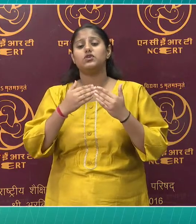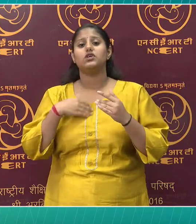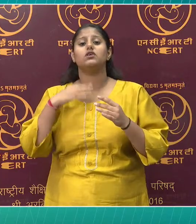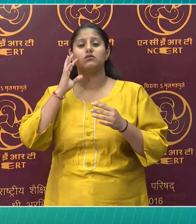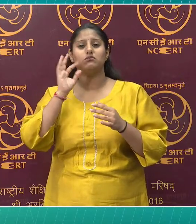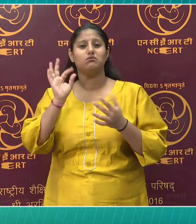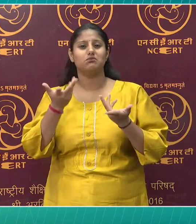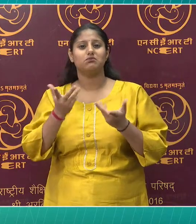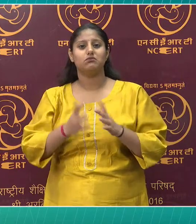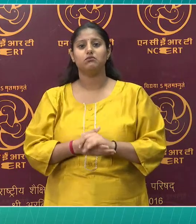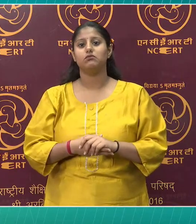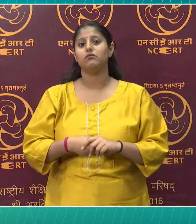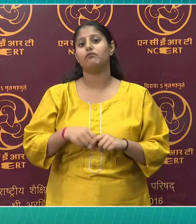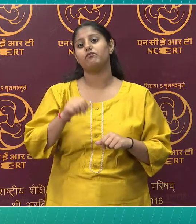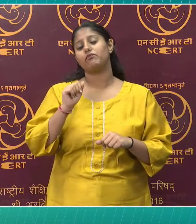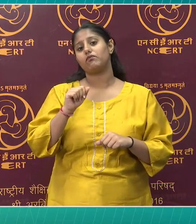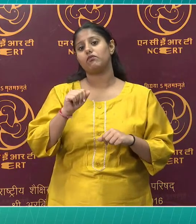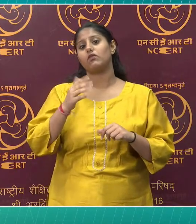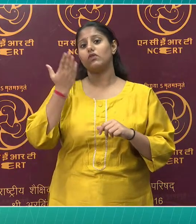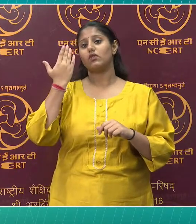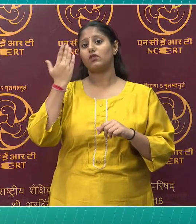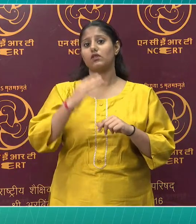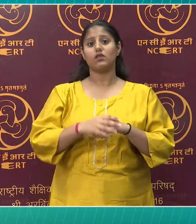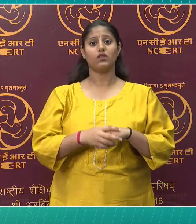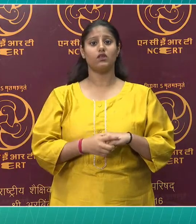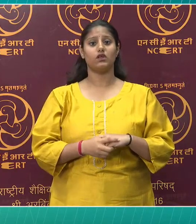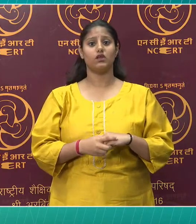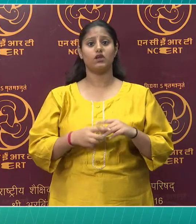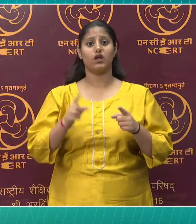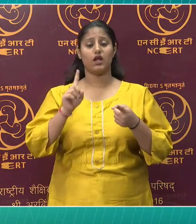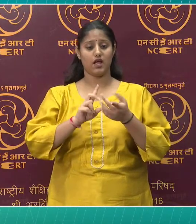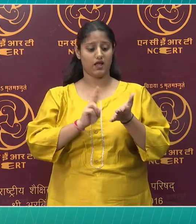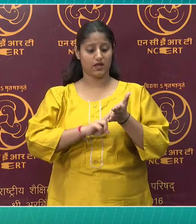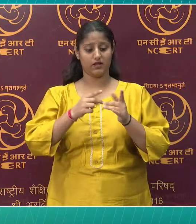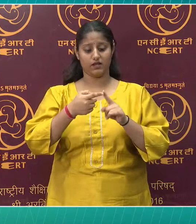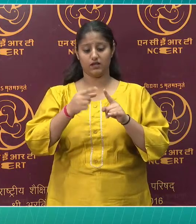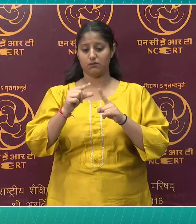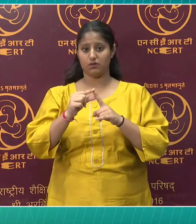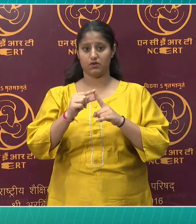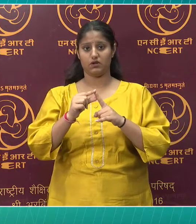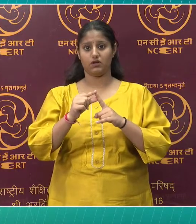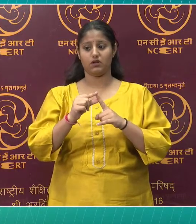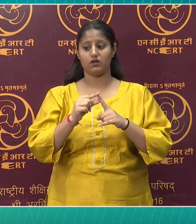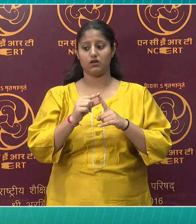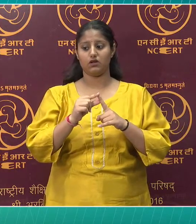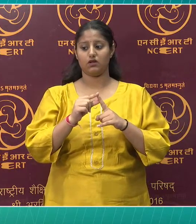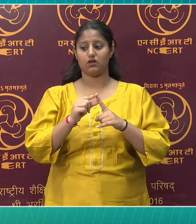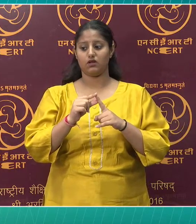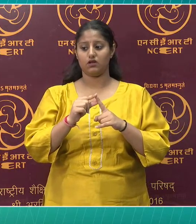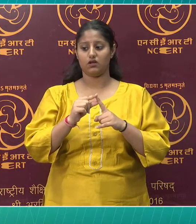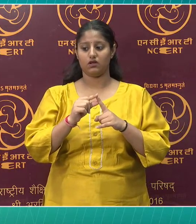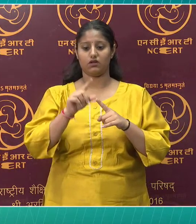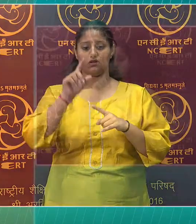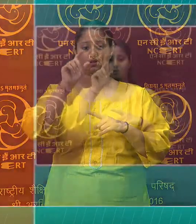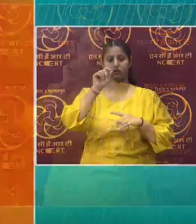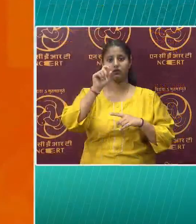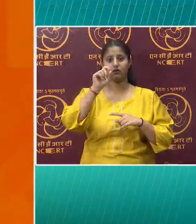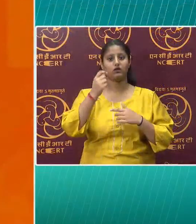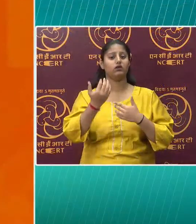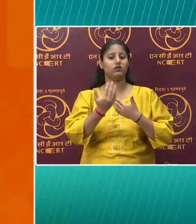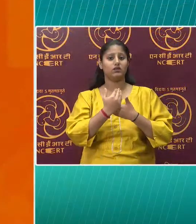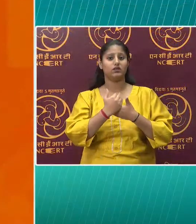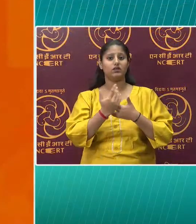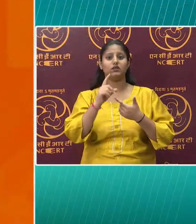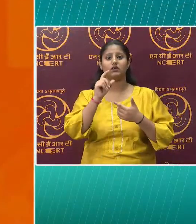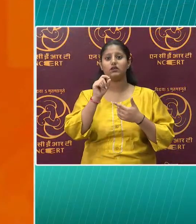uh, introduced 10 bagless days. The NEP has also recommended that we need to have 10 bagless days where